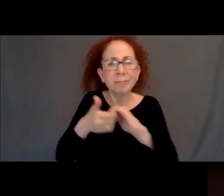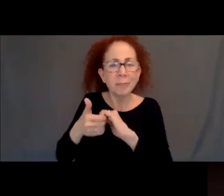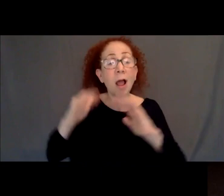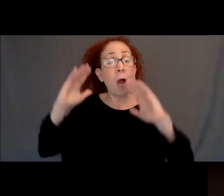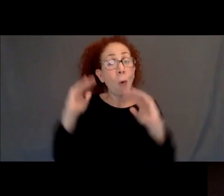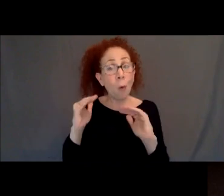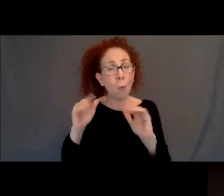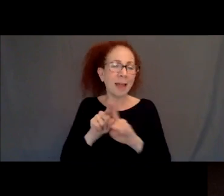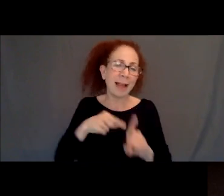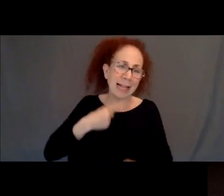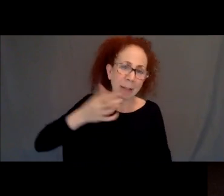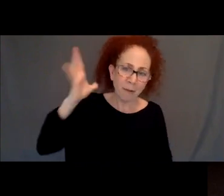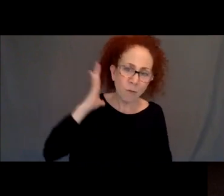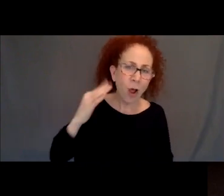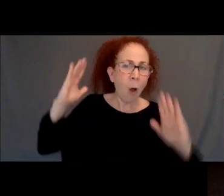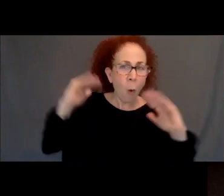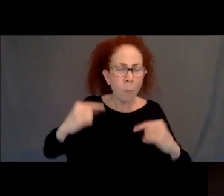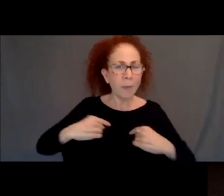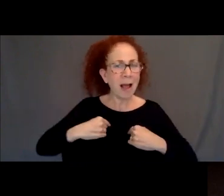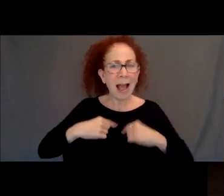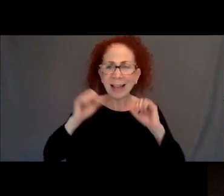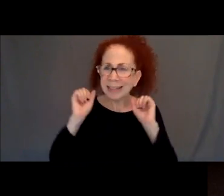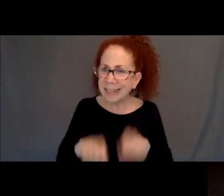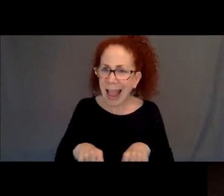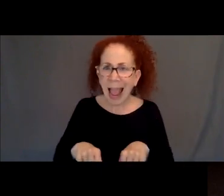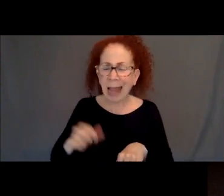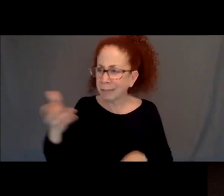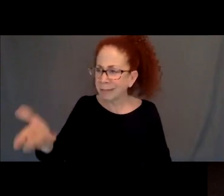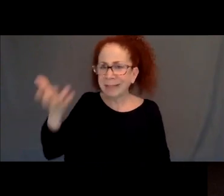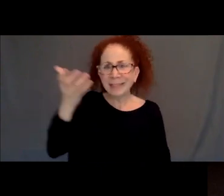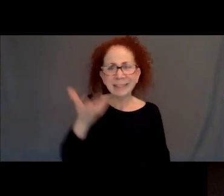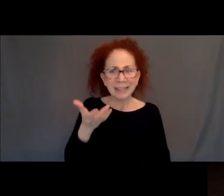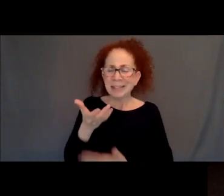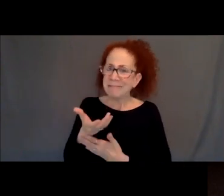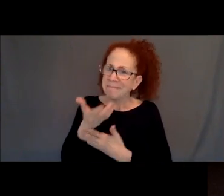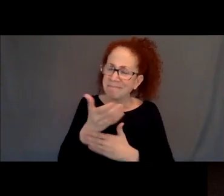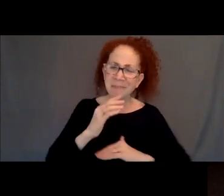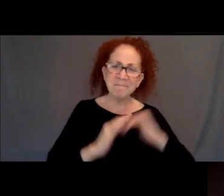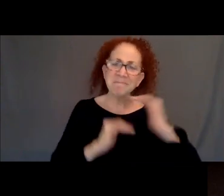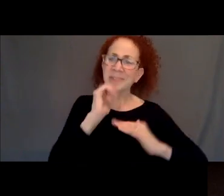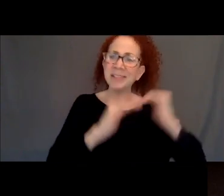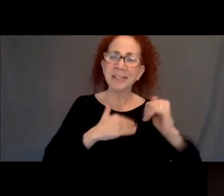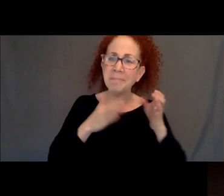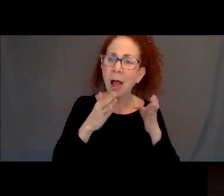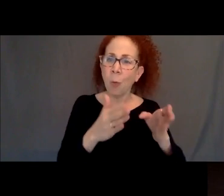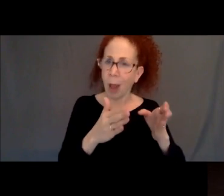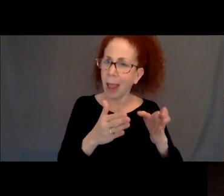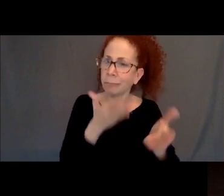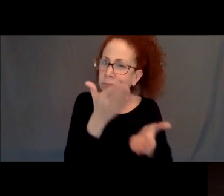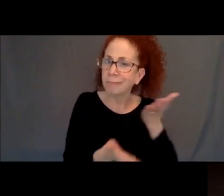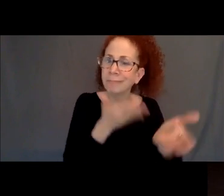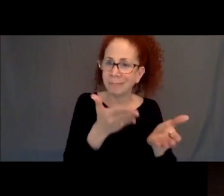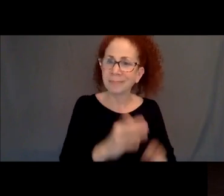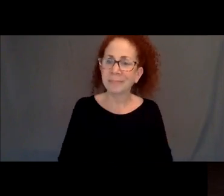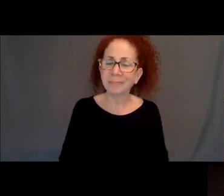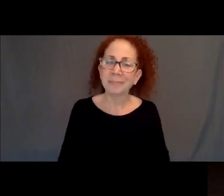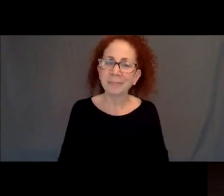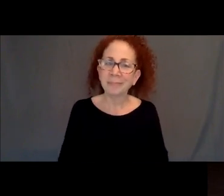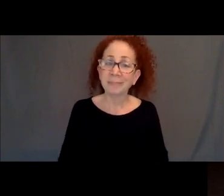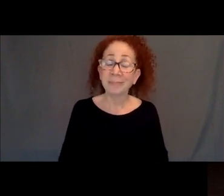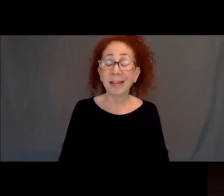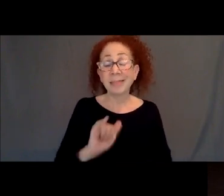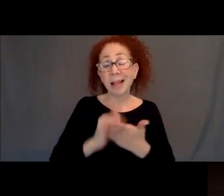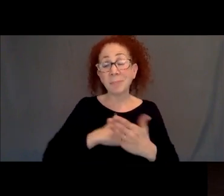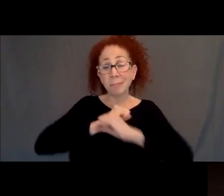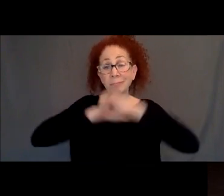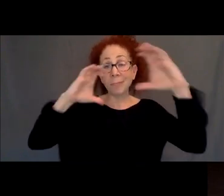like I said before, just to be able to take that legacy and build on it in my own type of way. So that's what I think of